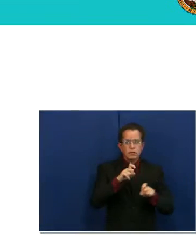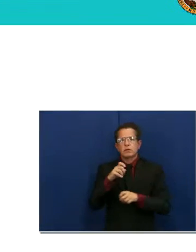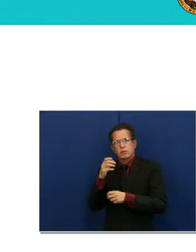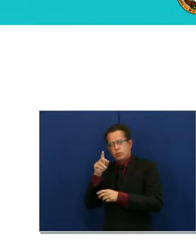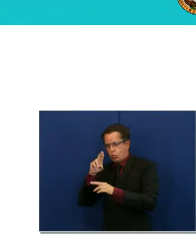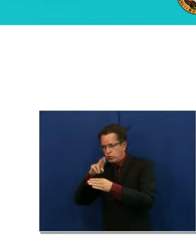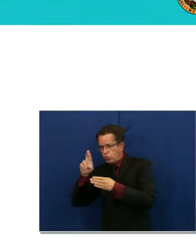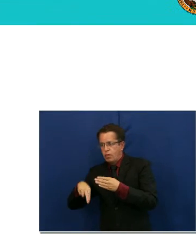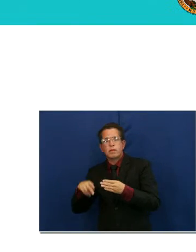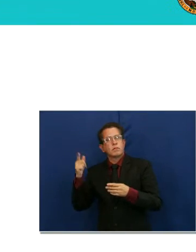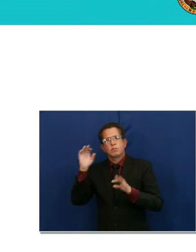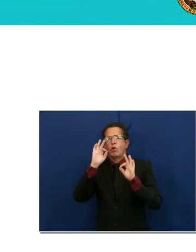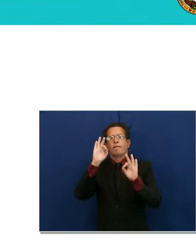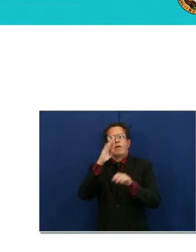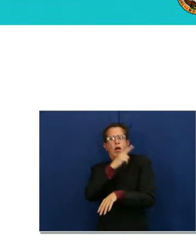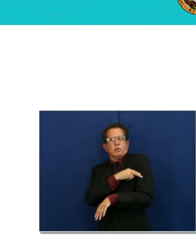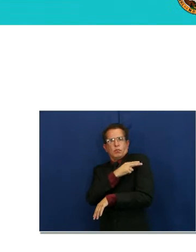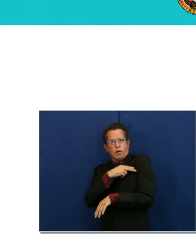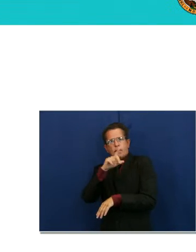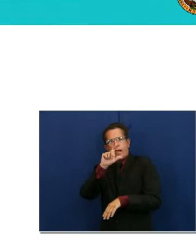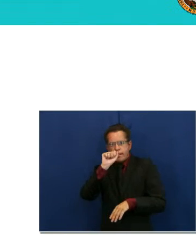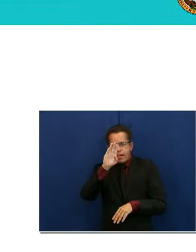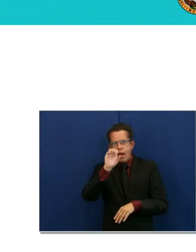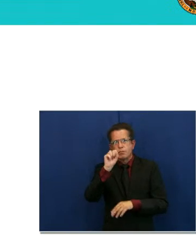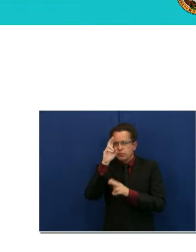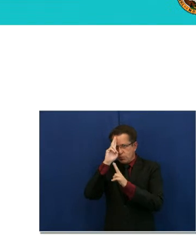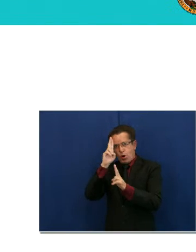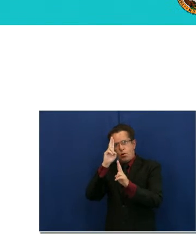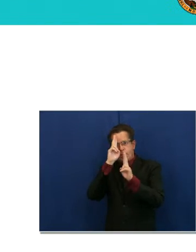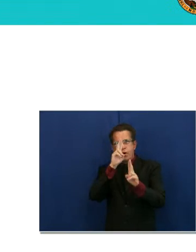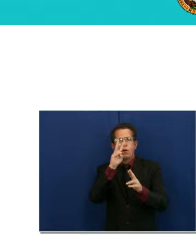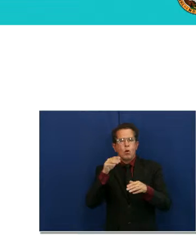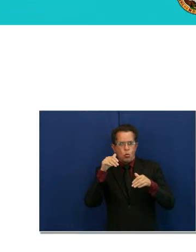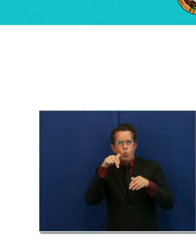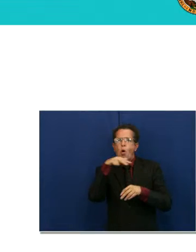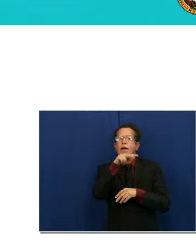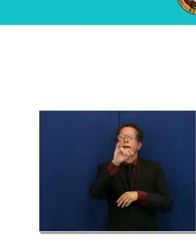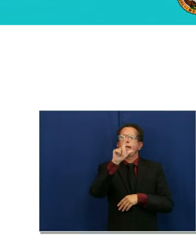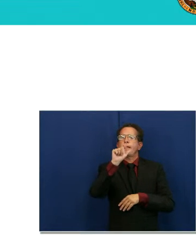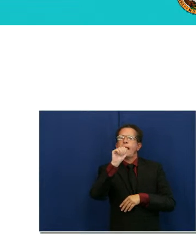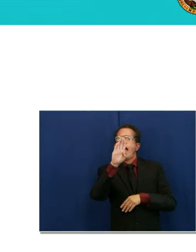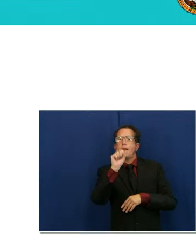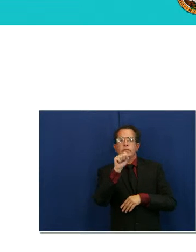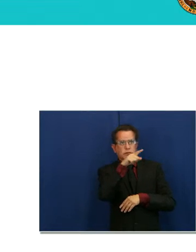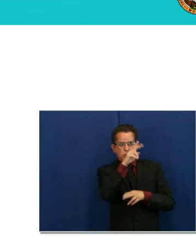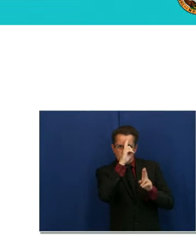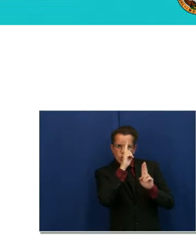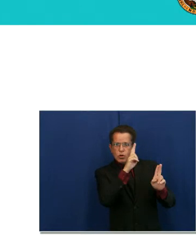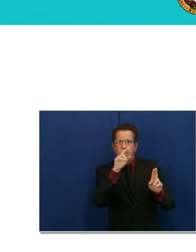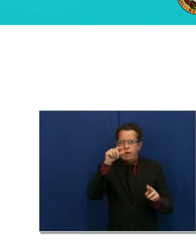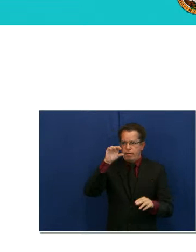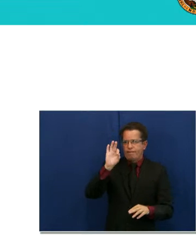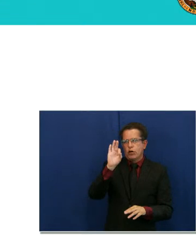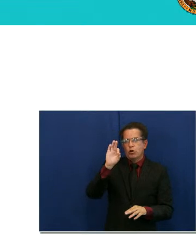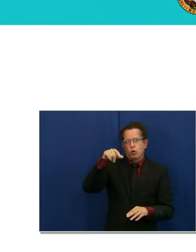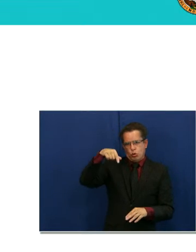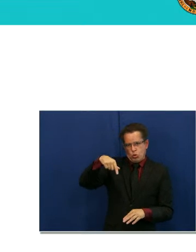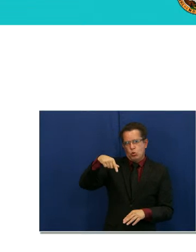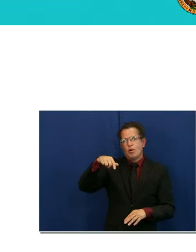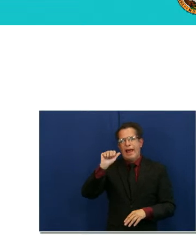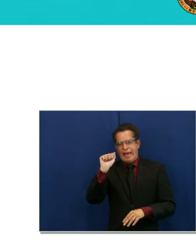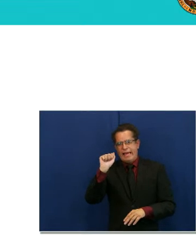partners, our Helix partnership, our public health, the state walk-in labs, our friends at the FQHCs, commercial